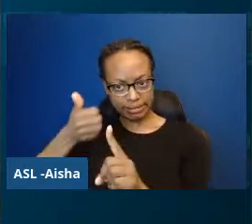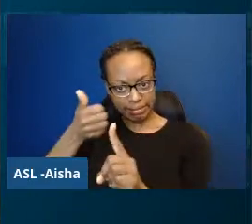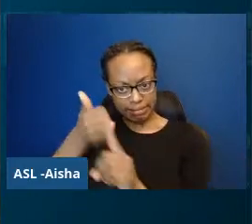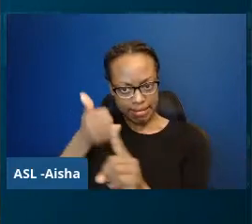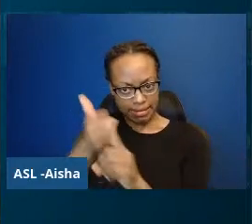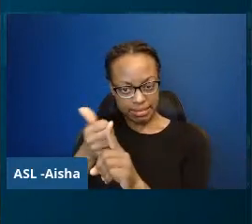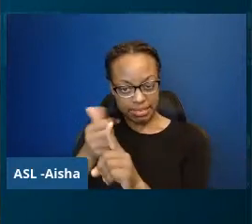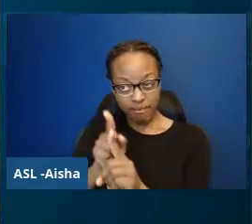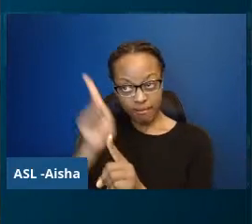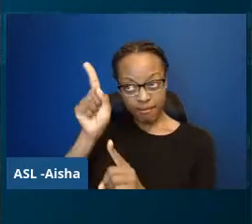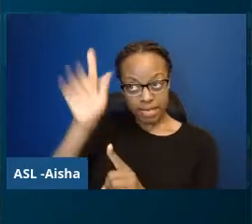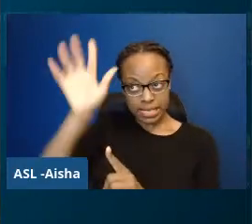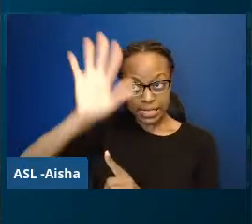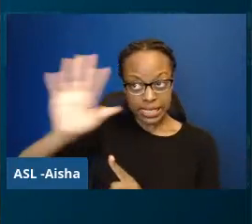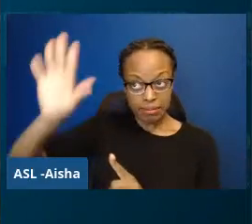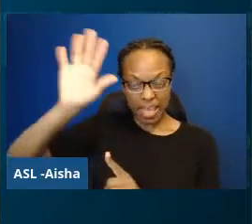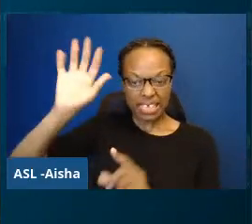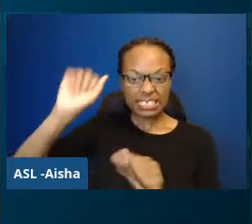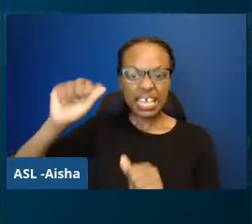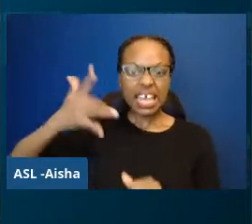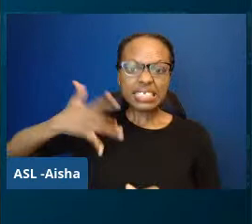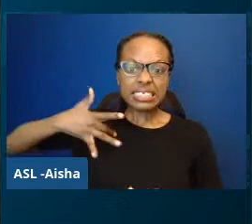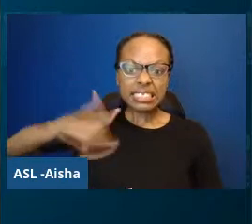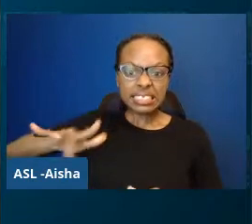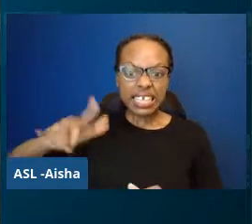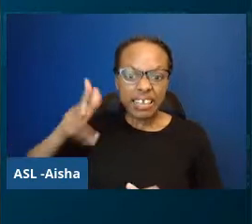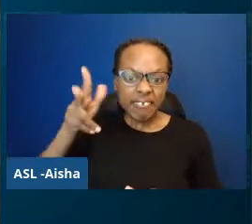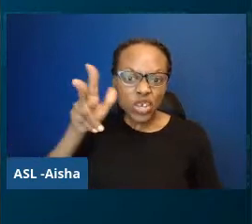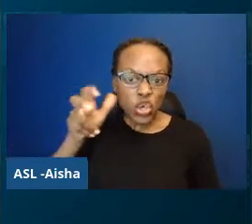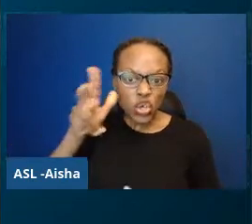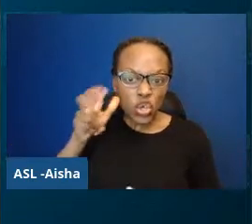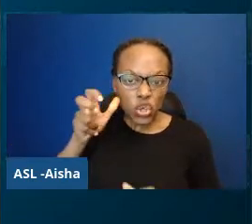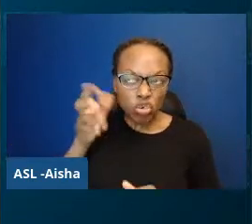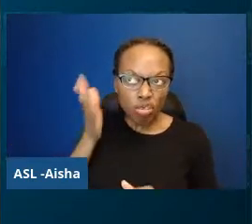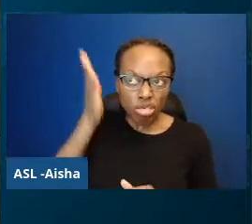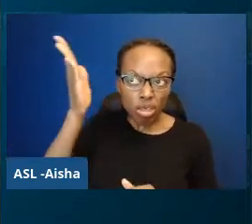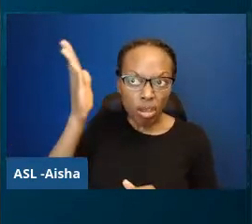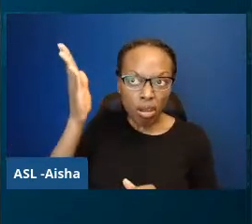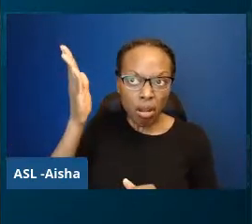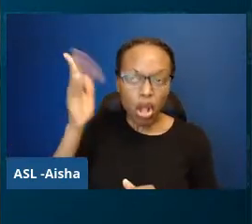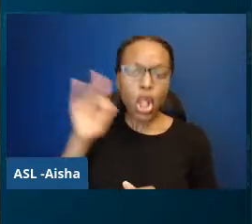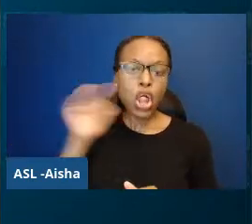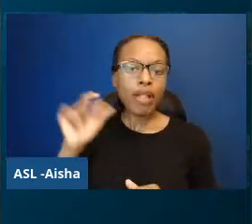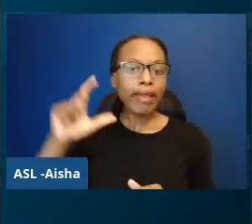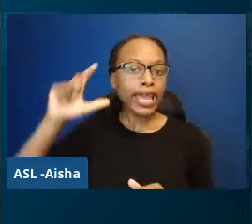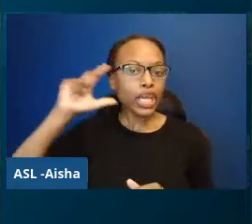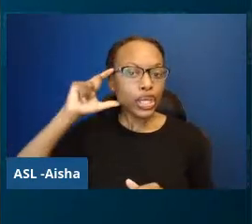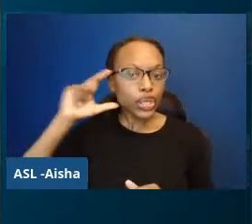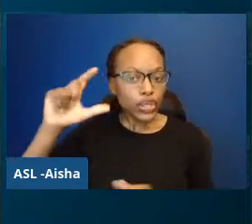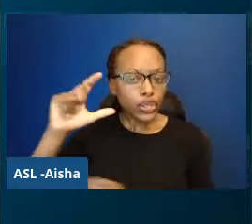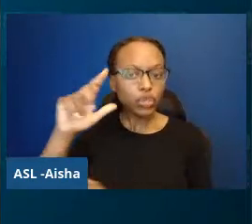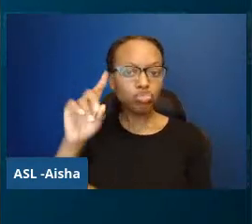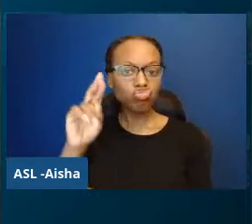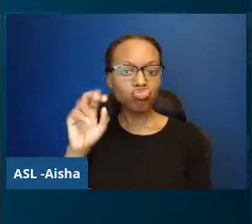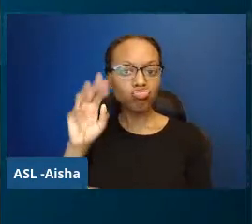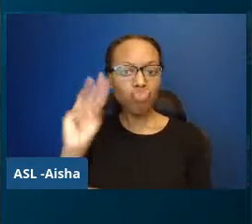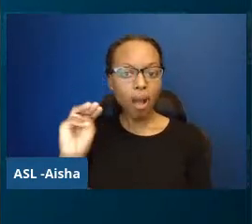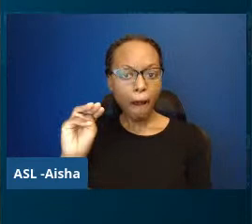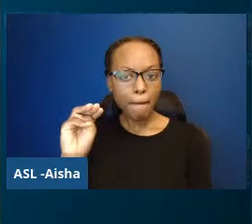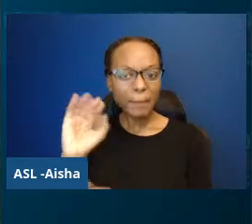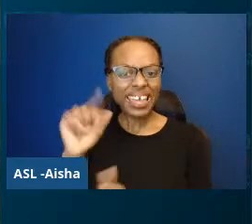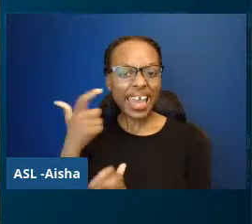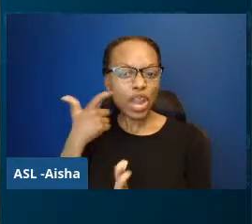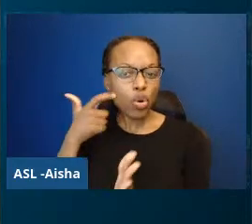space? So it needs to be a really sensitive eardrum, basically, right? To pick up those very subtle space sounds